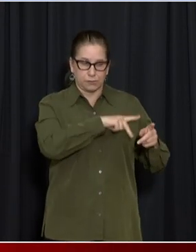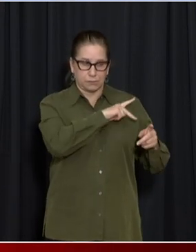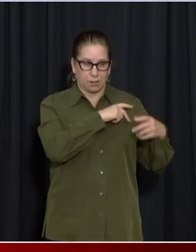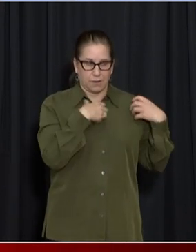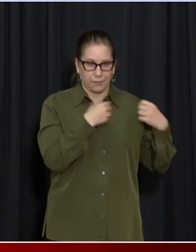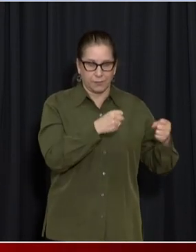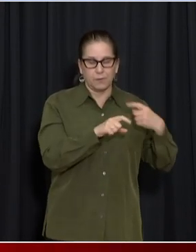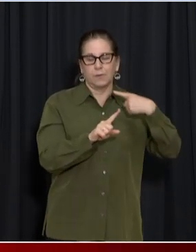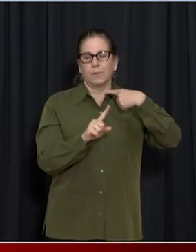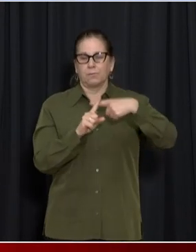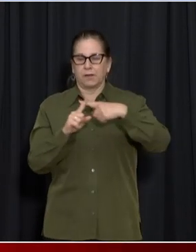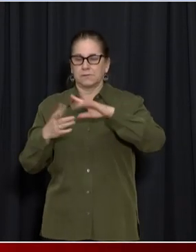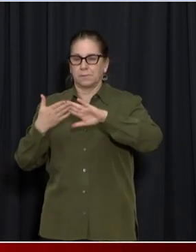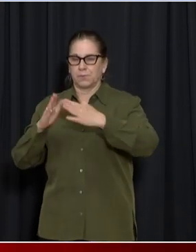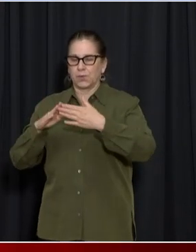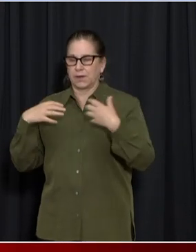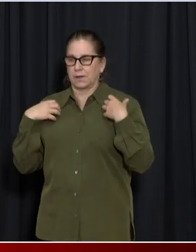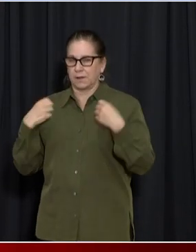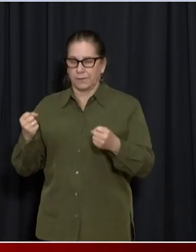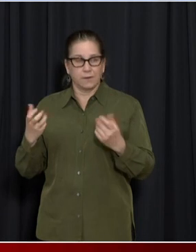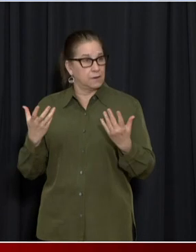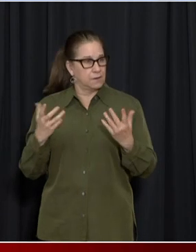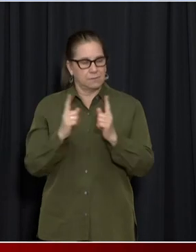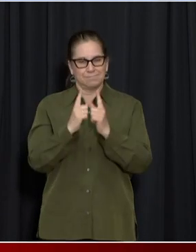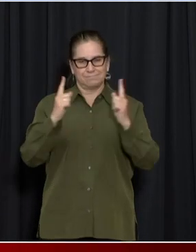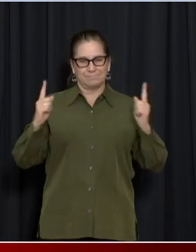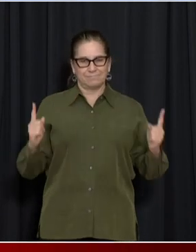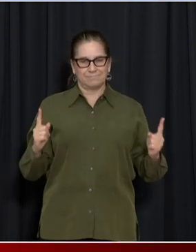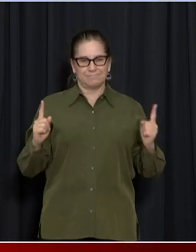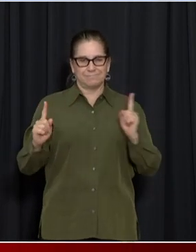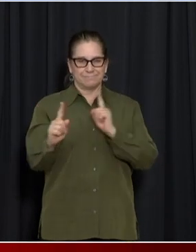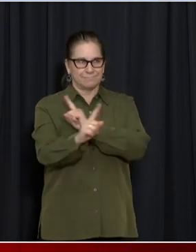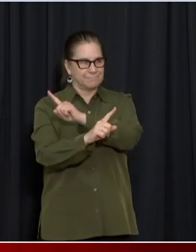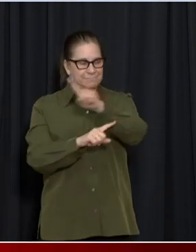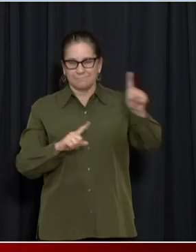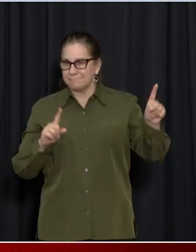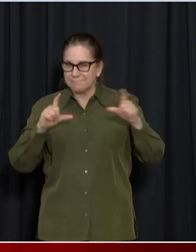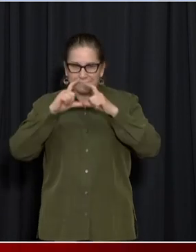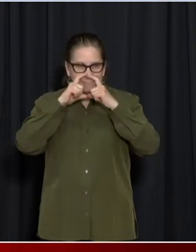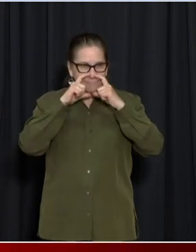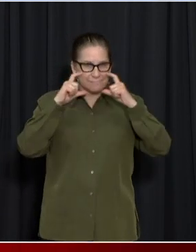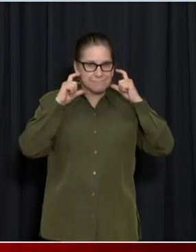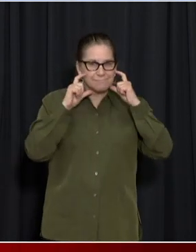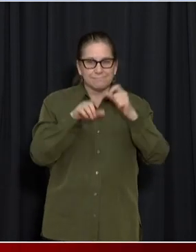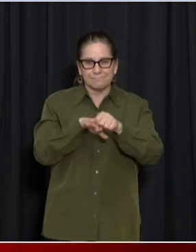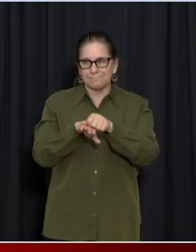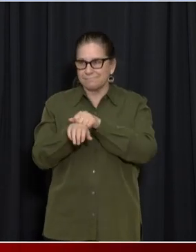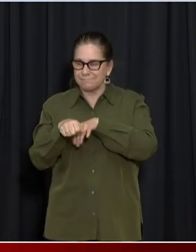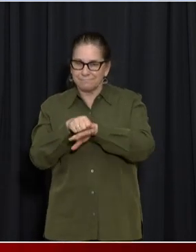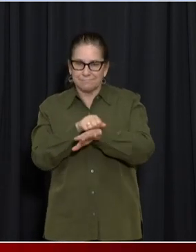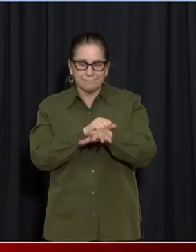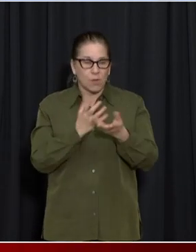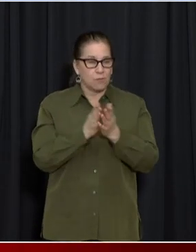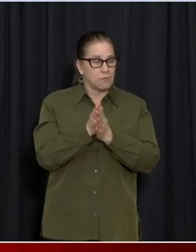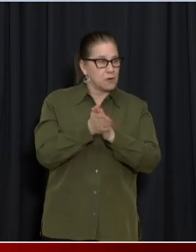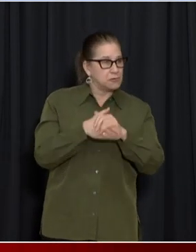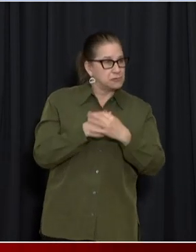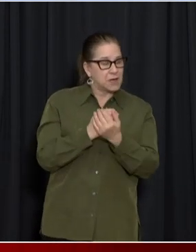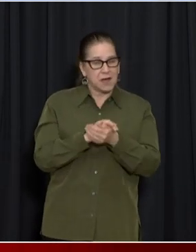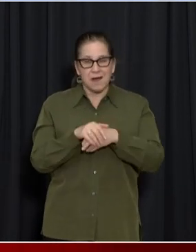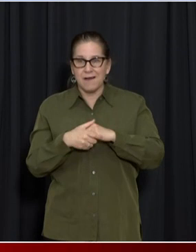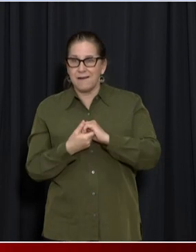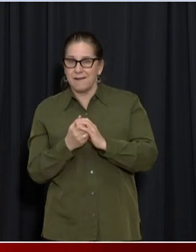wearing masks, and sanitation practices. In line with our shared values and